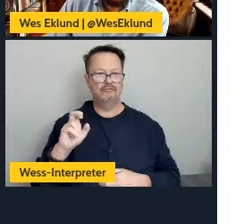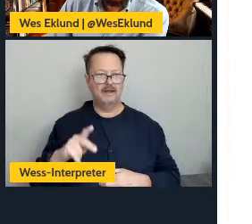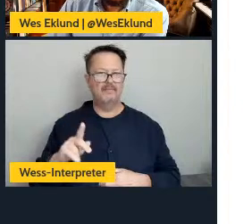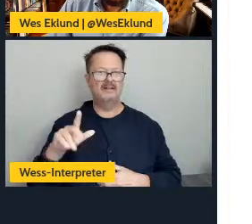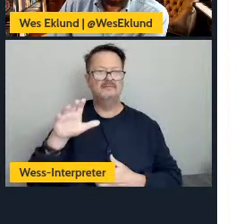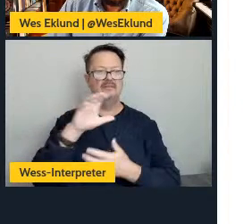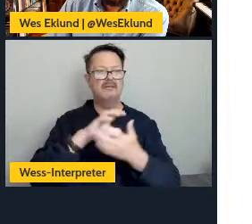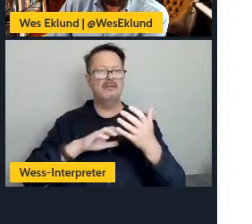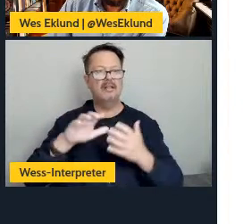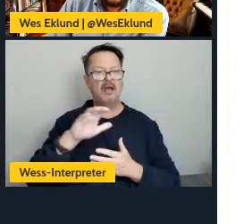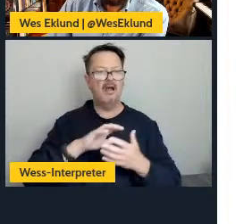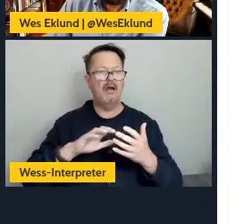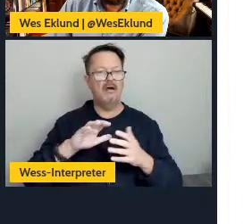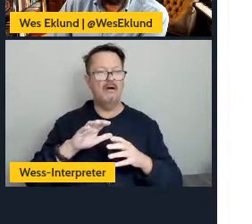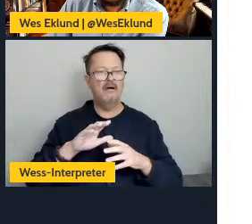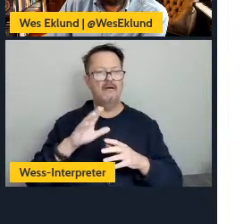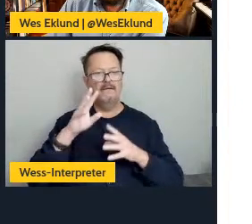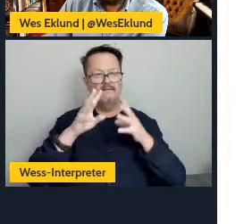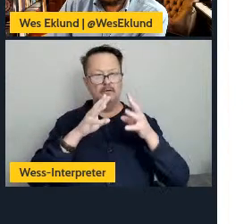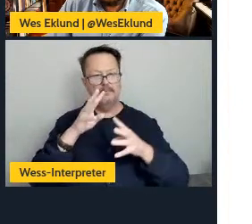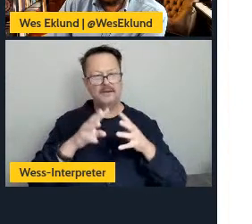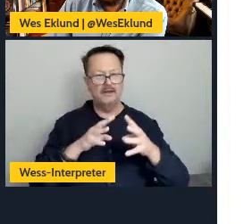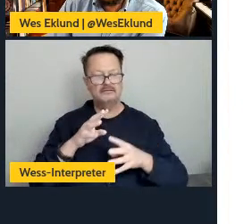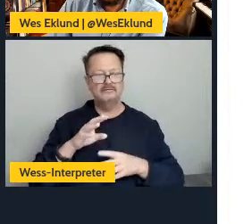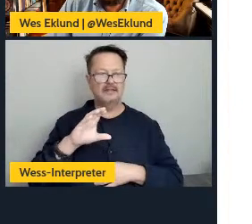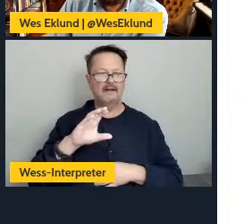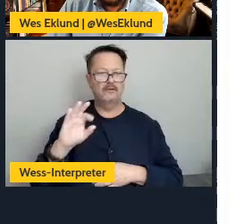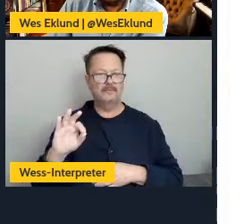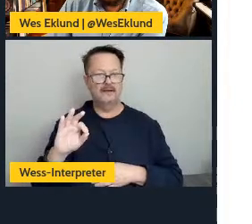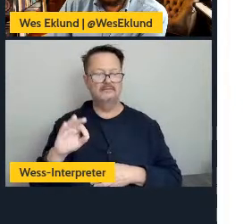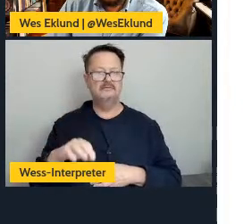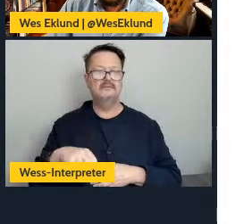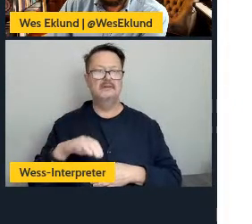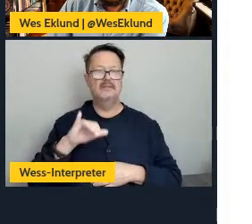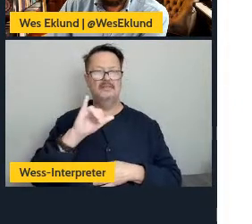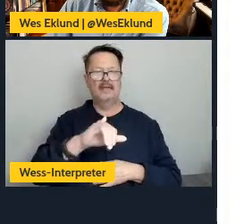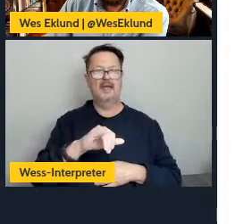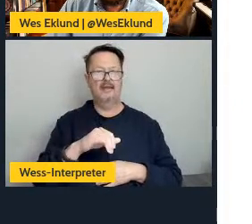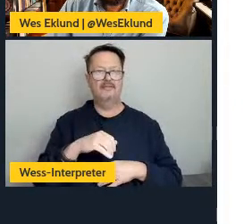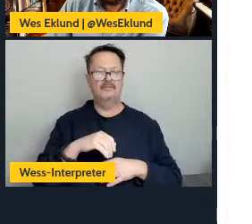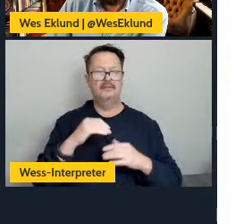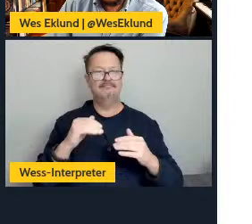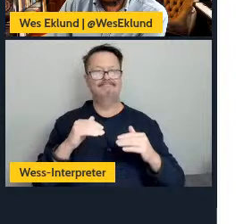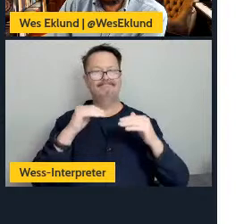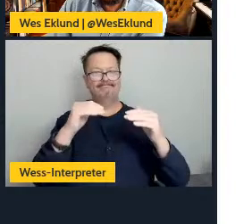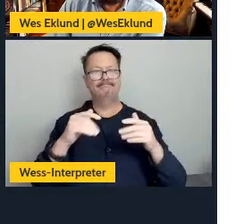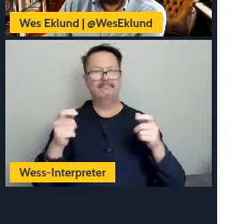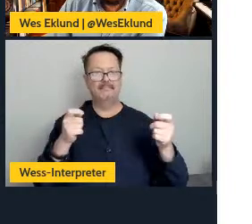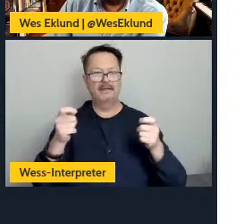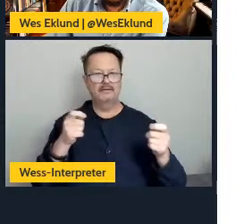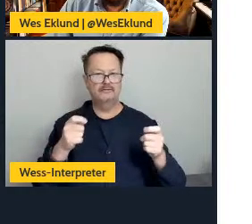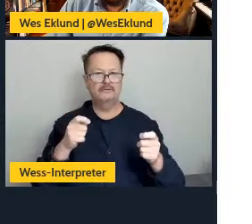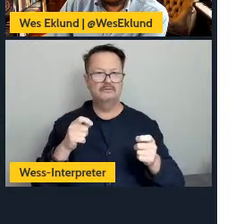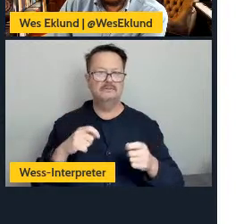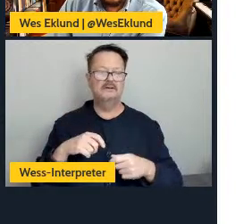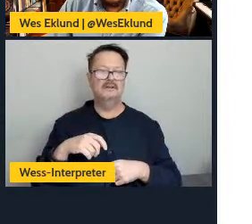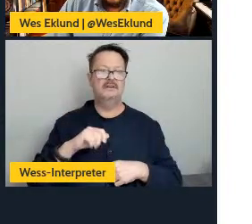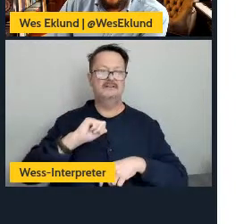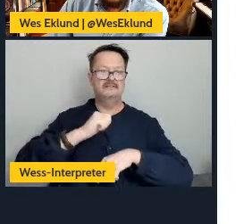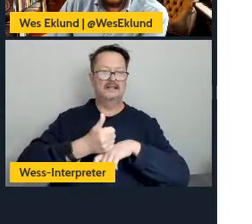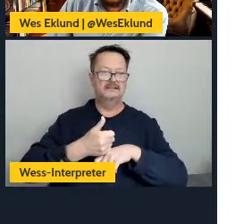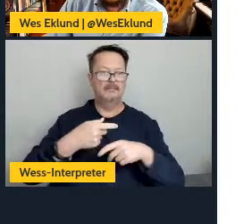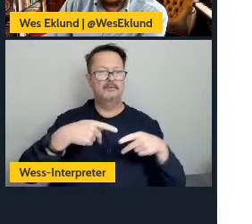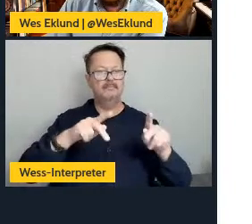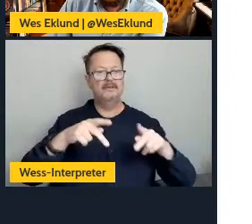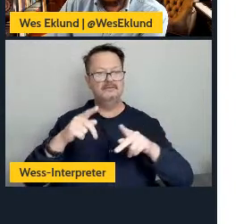templates that the lead platform engineer would own and manage. It creates initial code pipeline and permissions